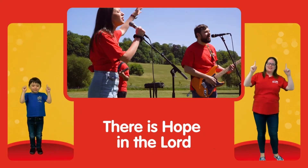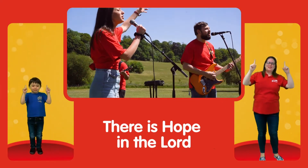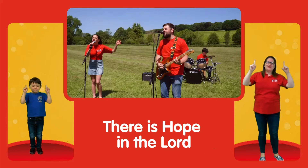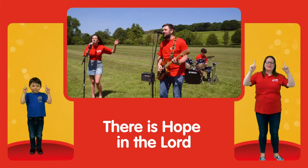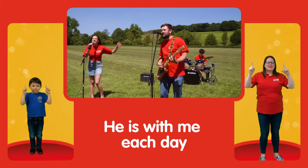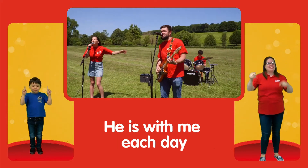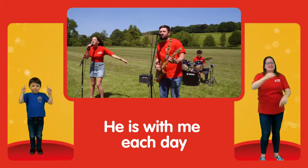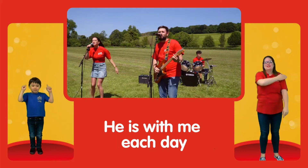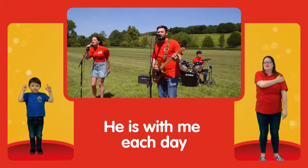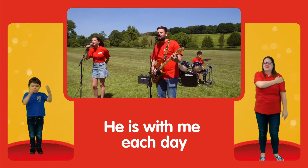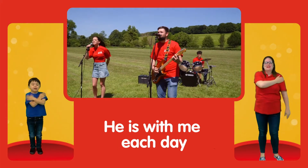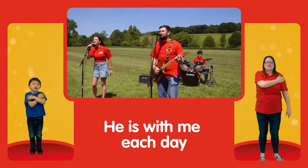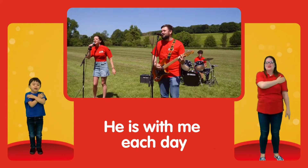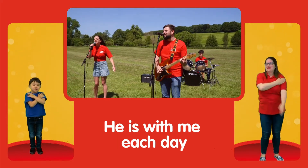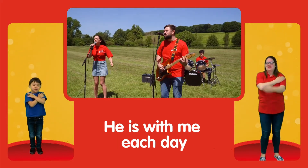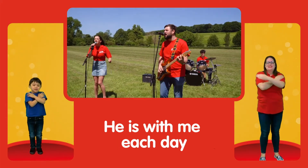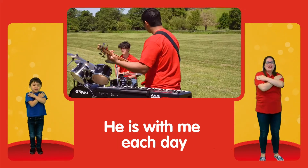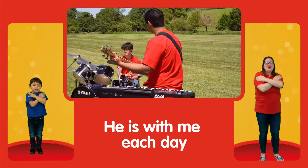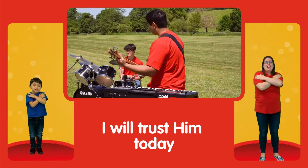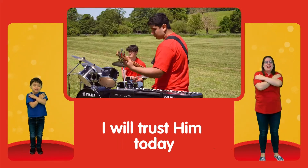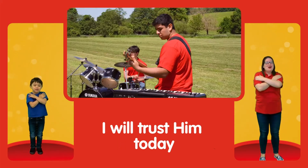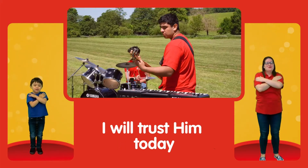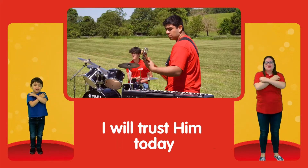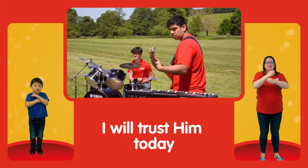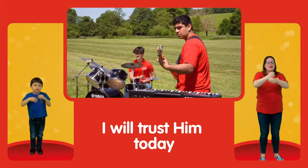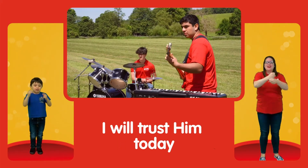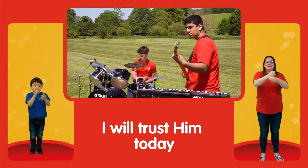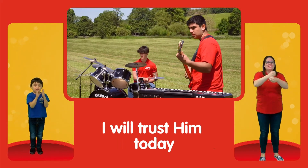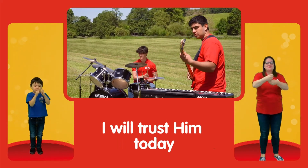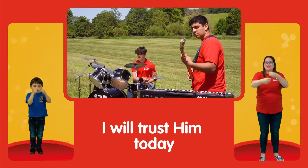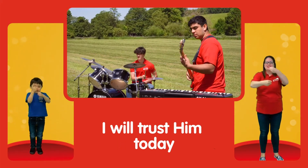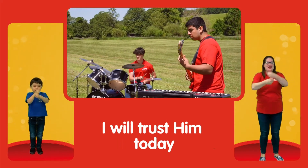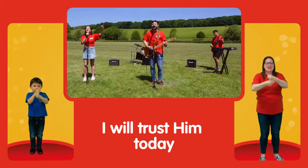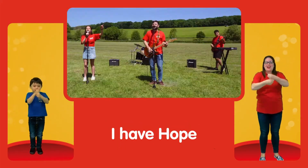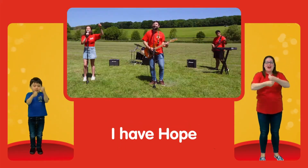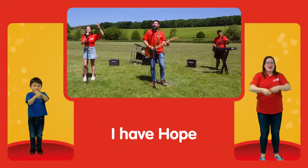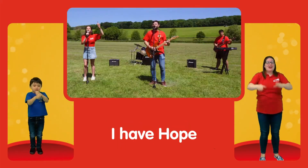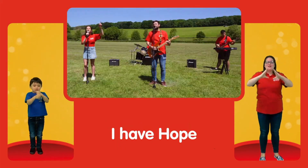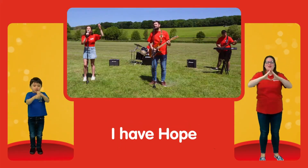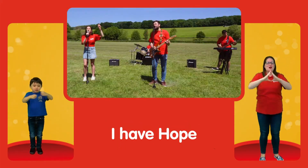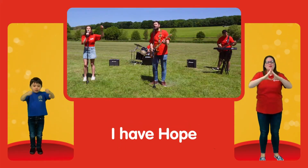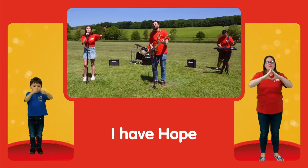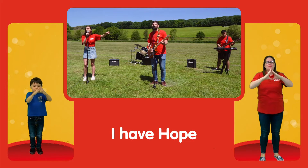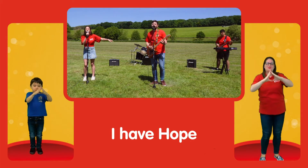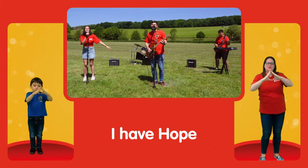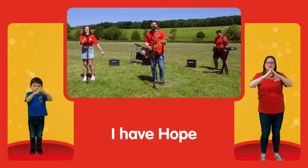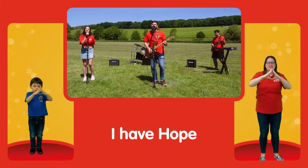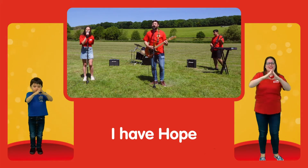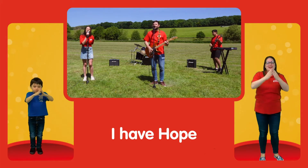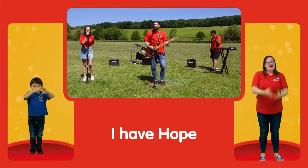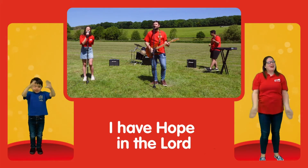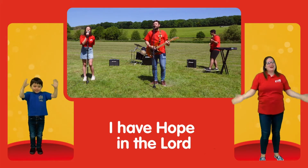in the Lord, He is with me each day. I will trust Him today. I have hope